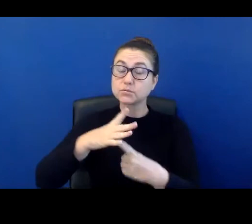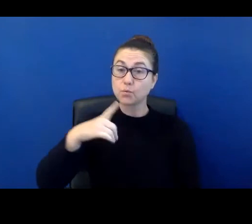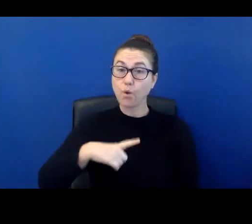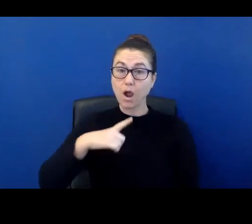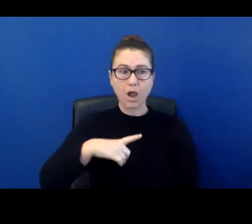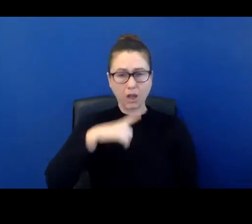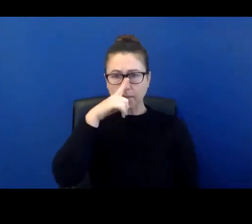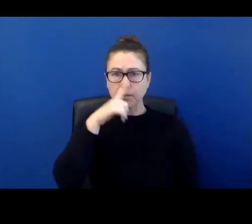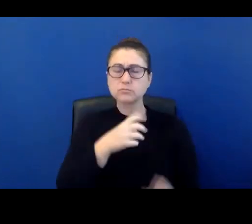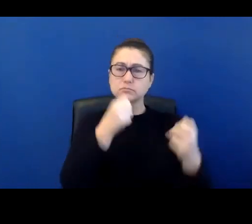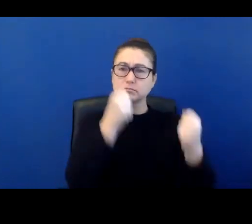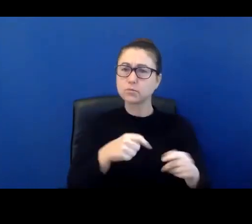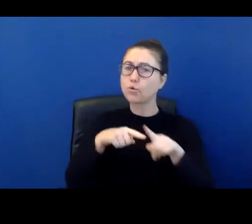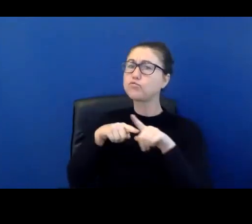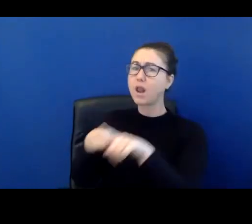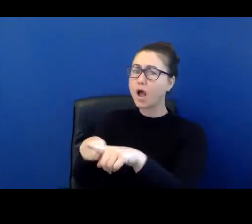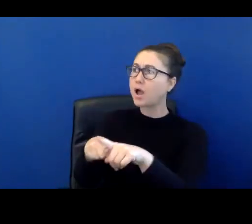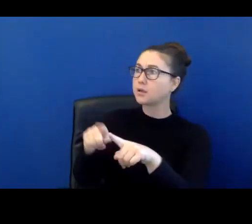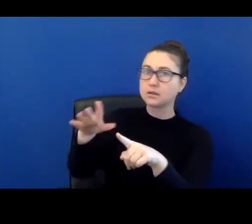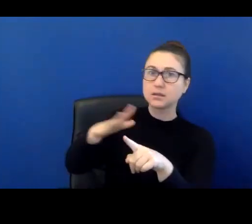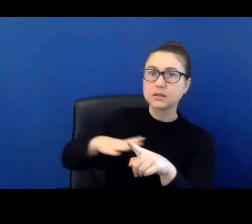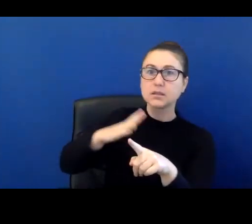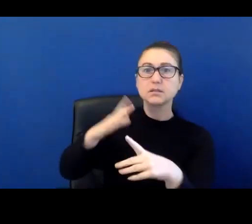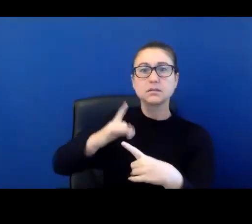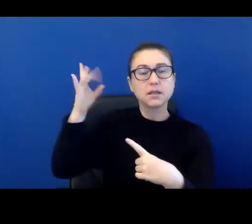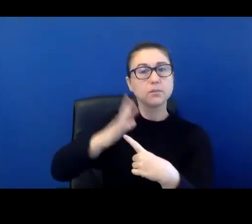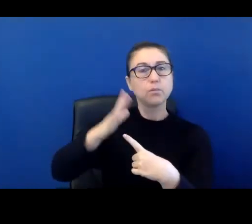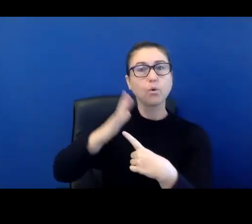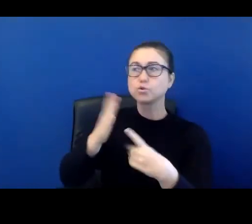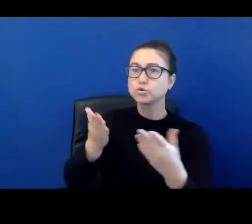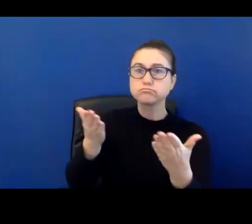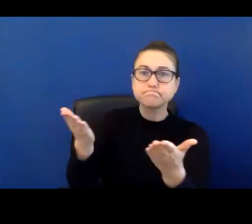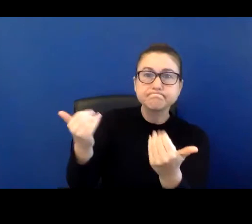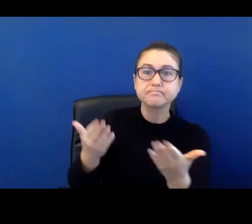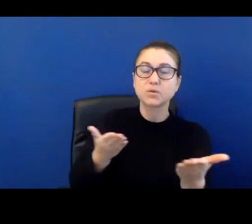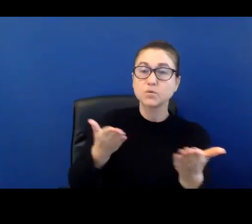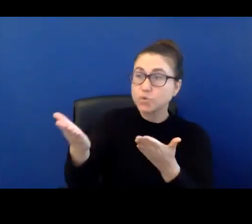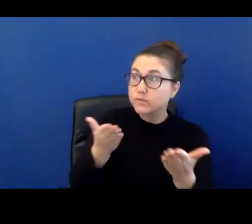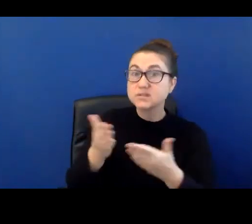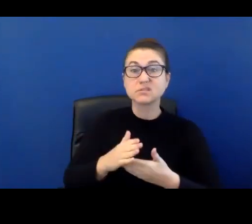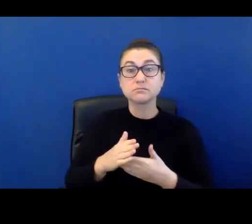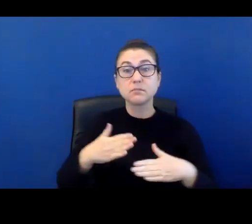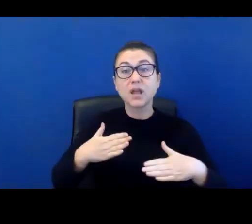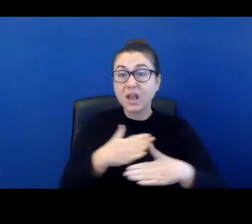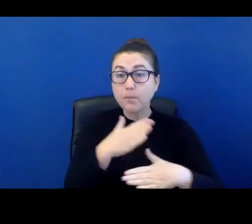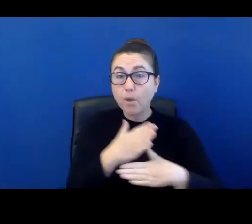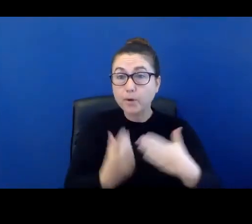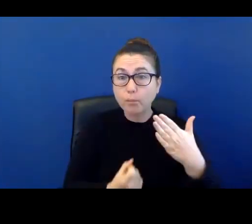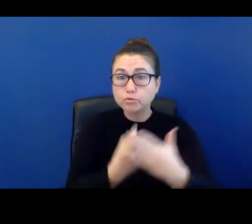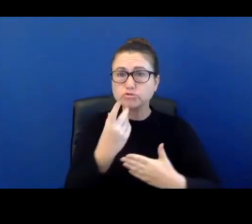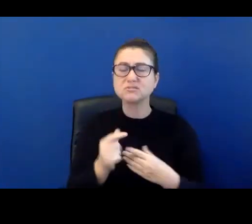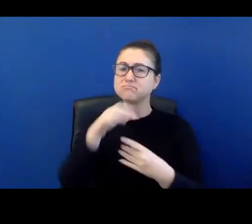rely very heavily on government to access important services, employment opportunities, and many other